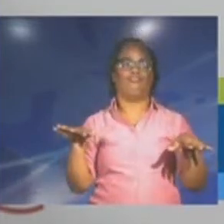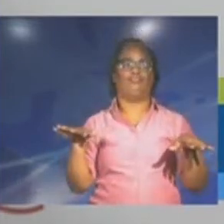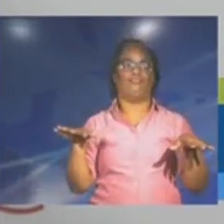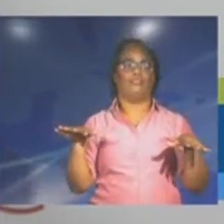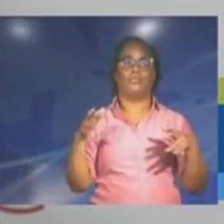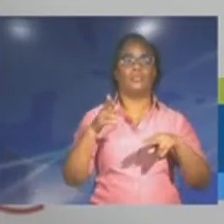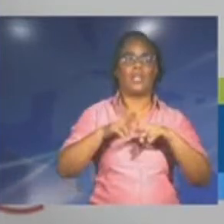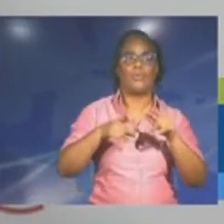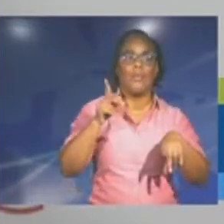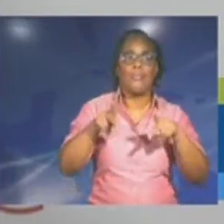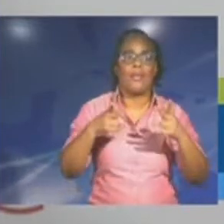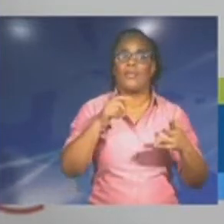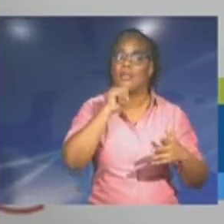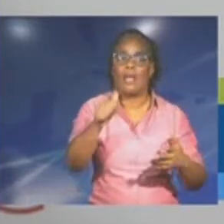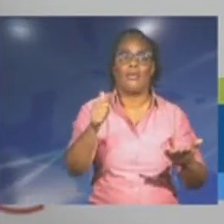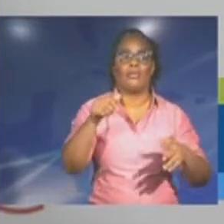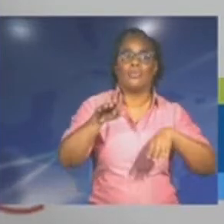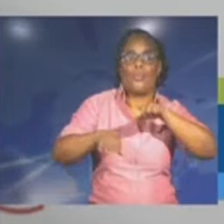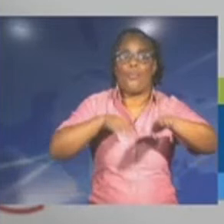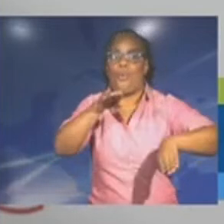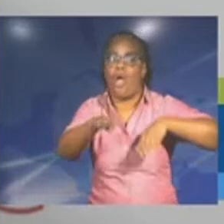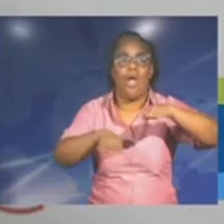walking,